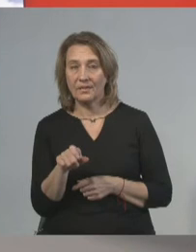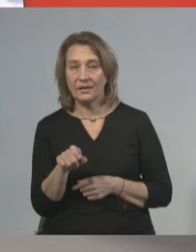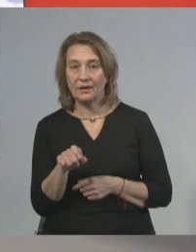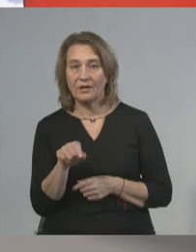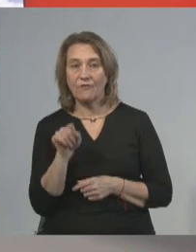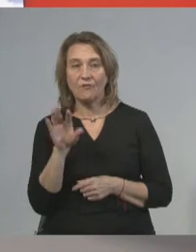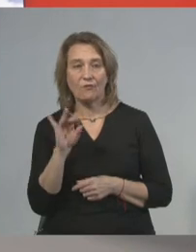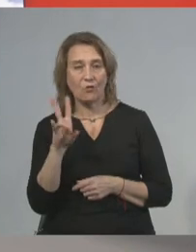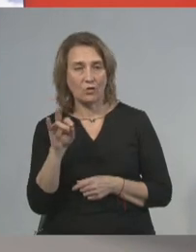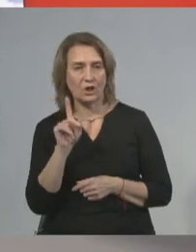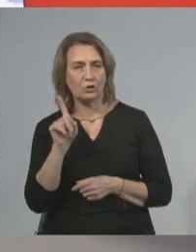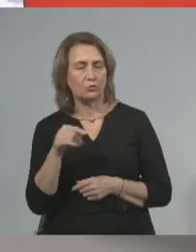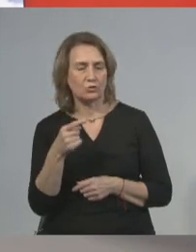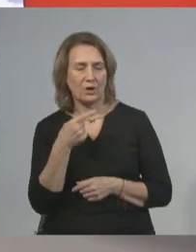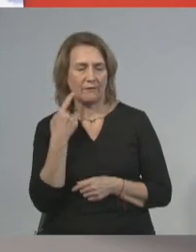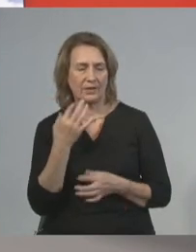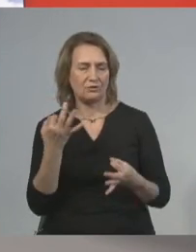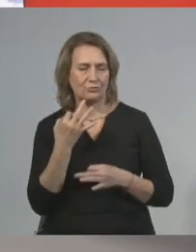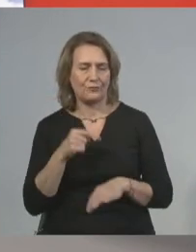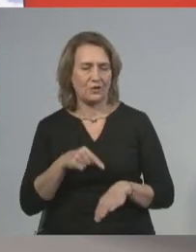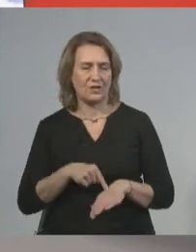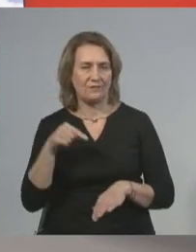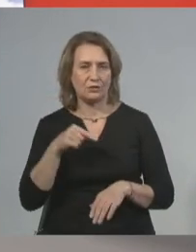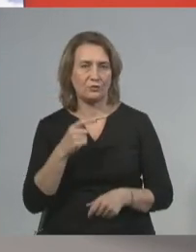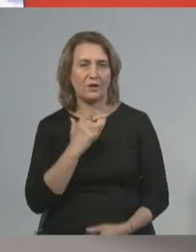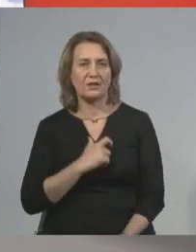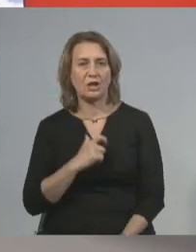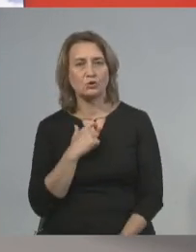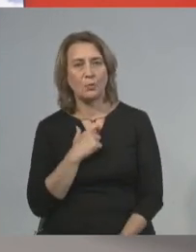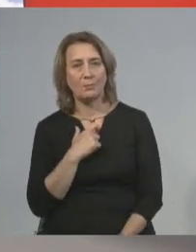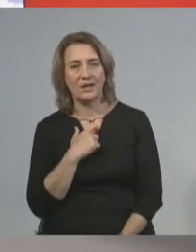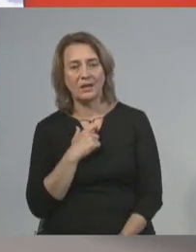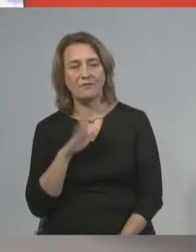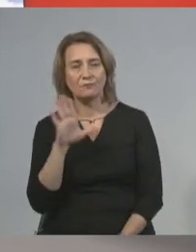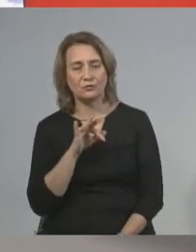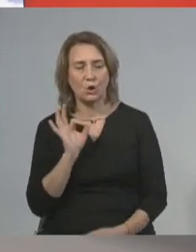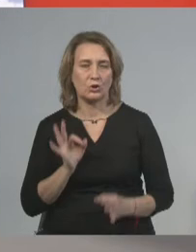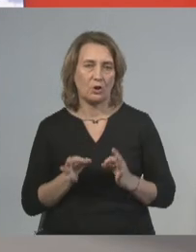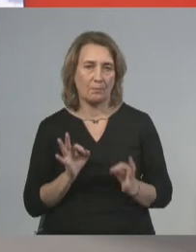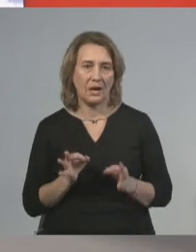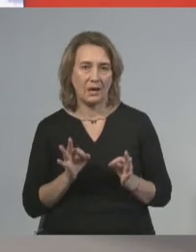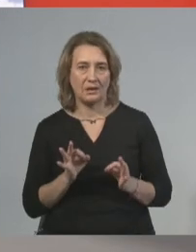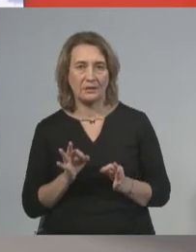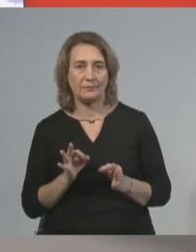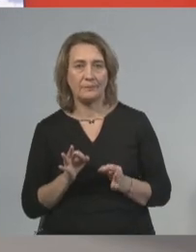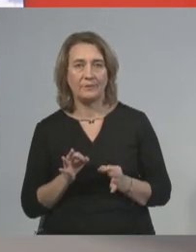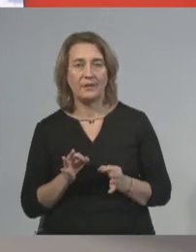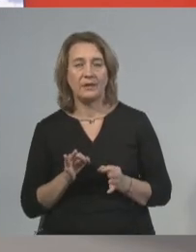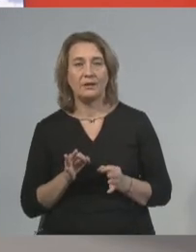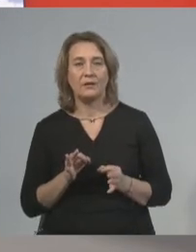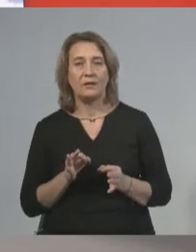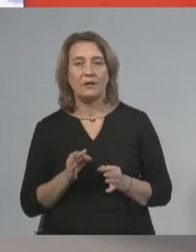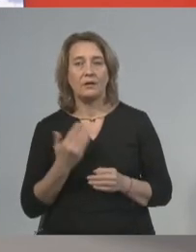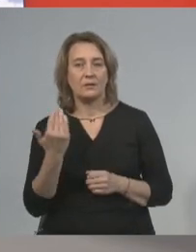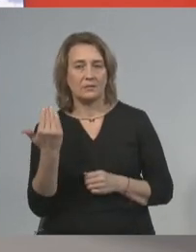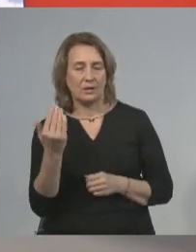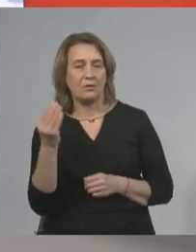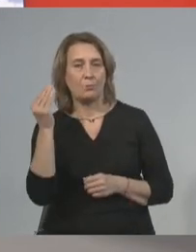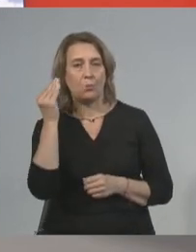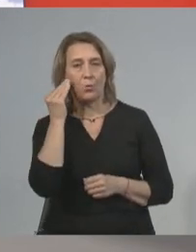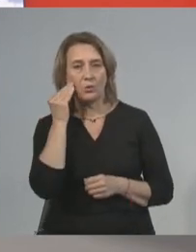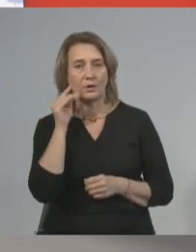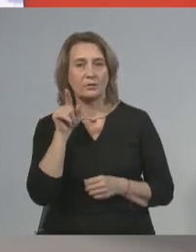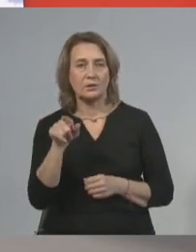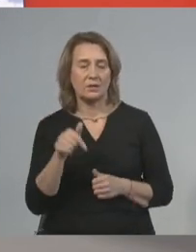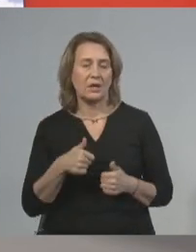pilot a woman pilot she said that she doesn't feel any discrimination everything is okay everything is normal in her